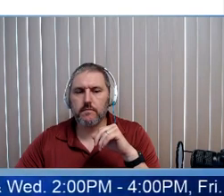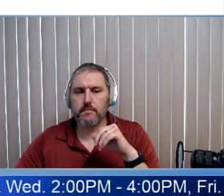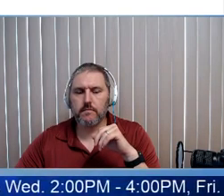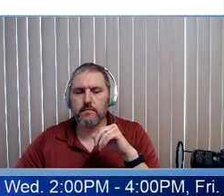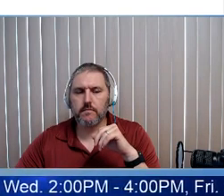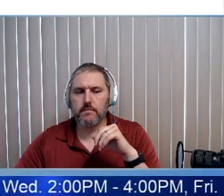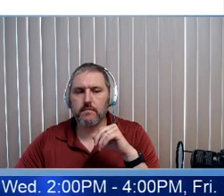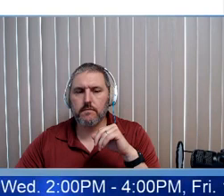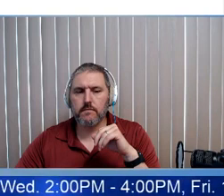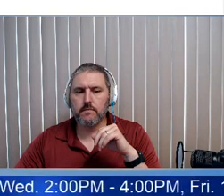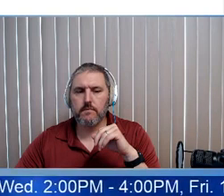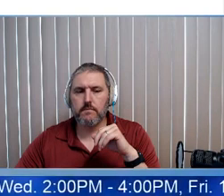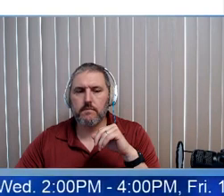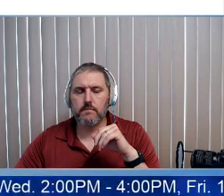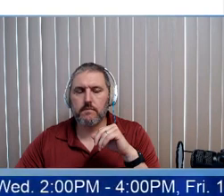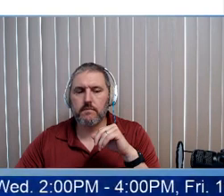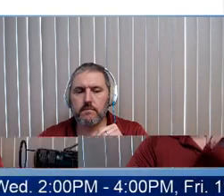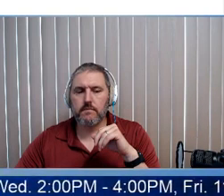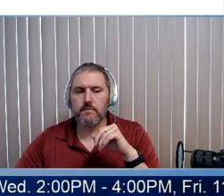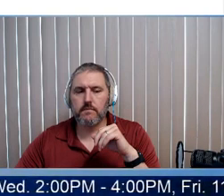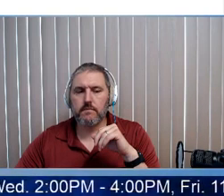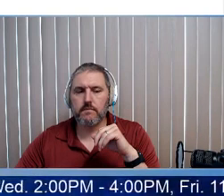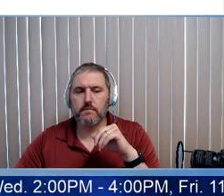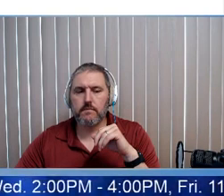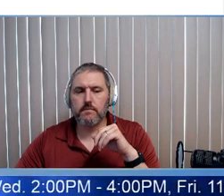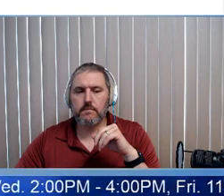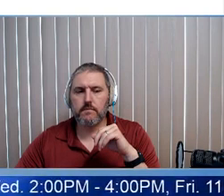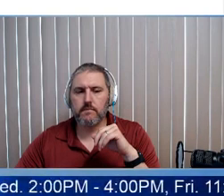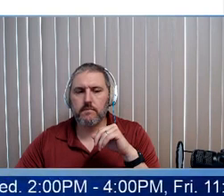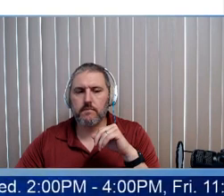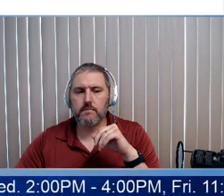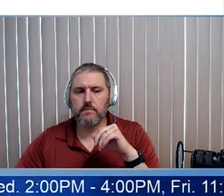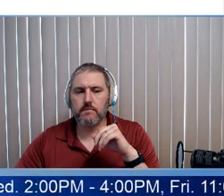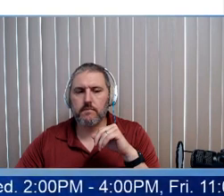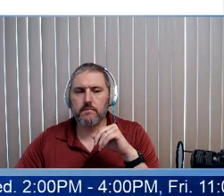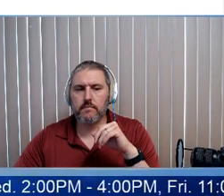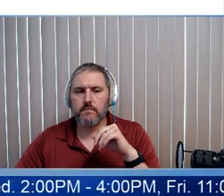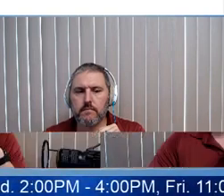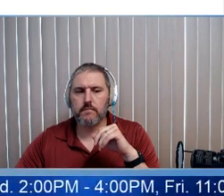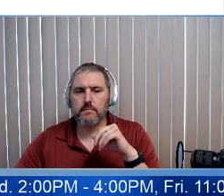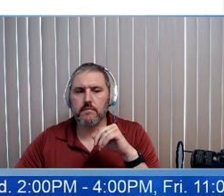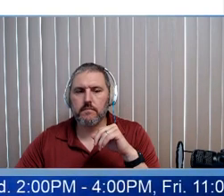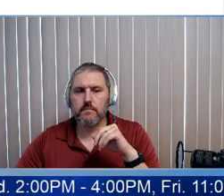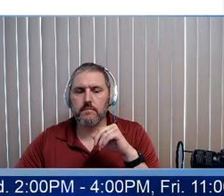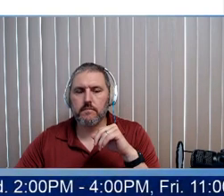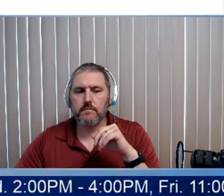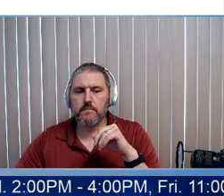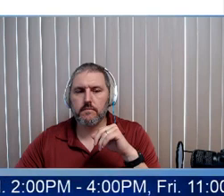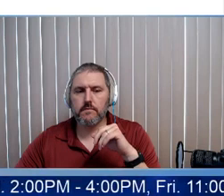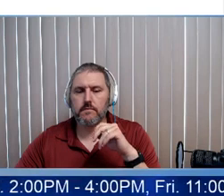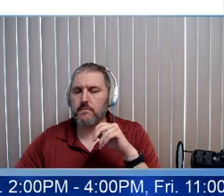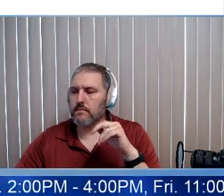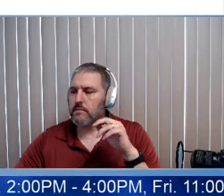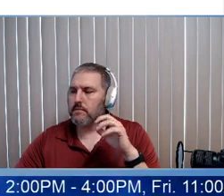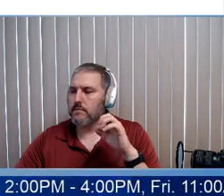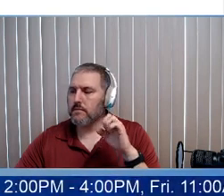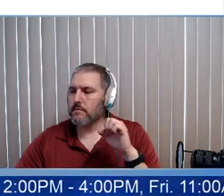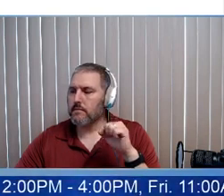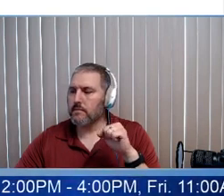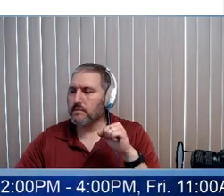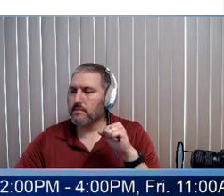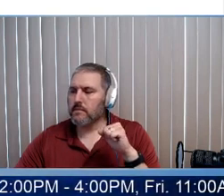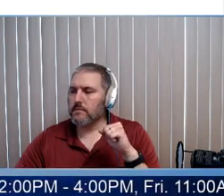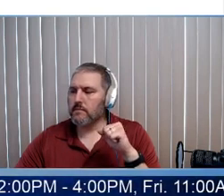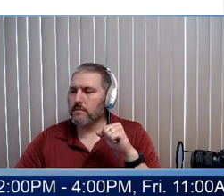Well, one of the things that I'm very proud of, also being a born and raised here in the city, over the course of the last